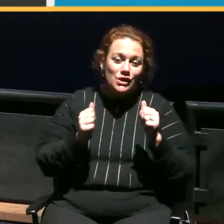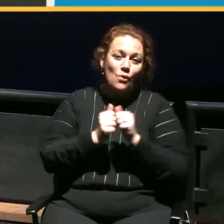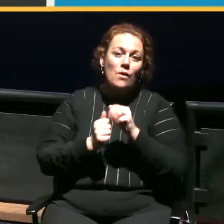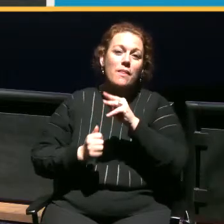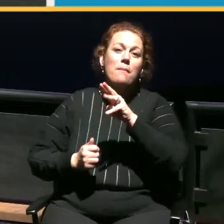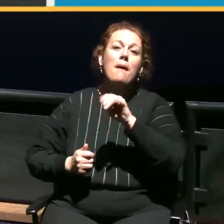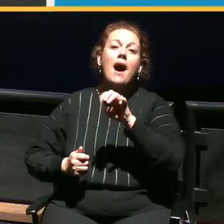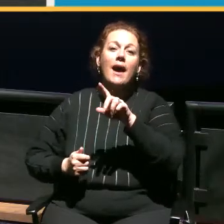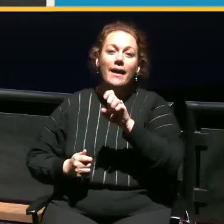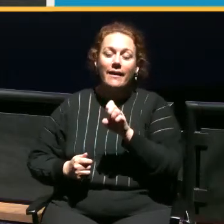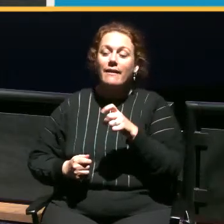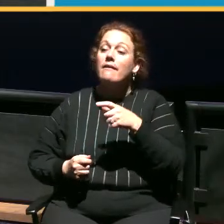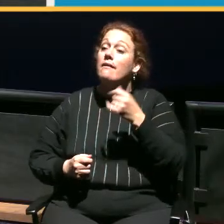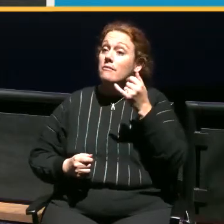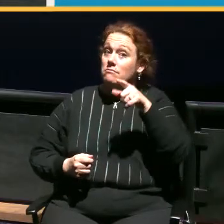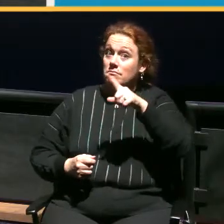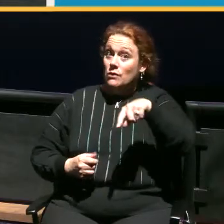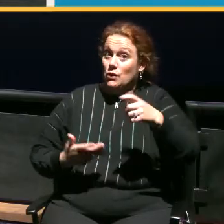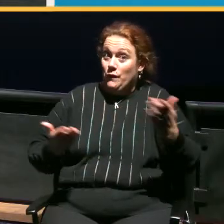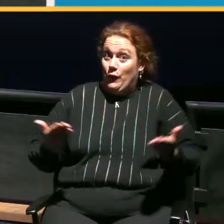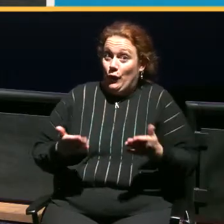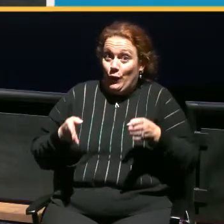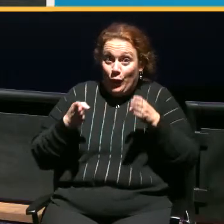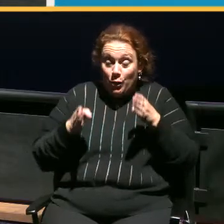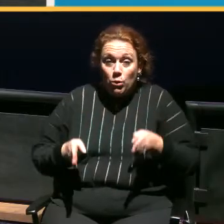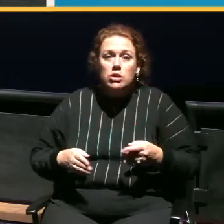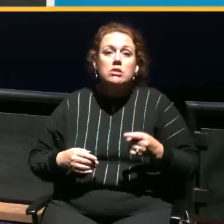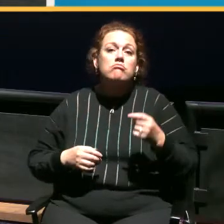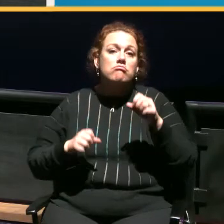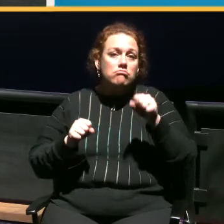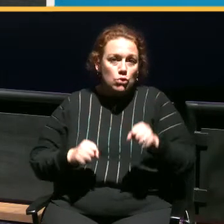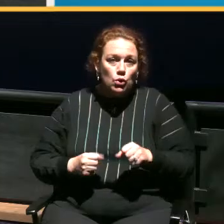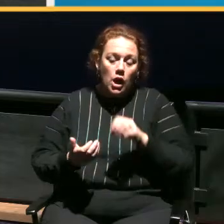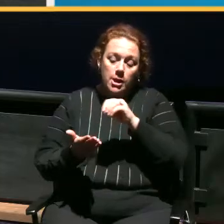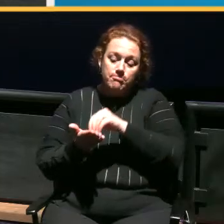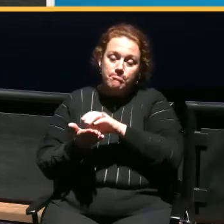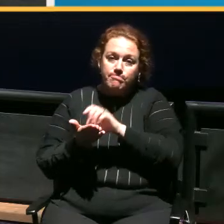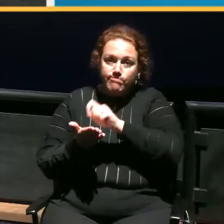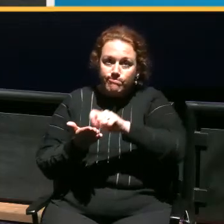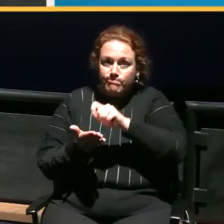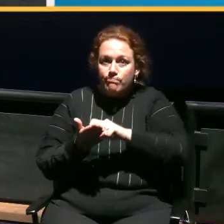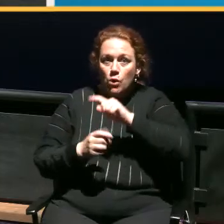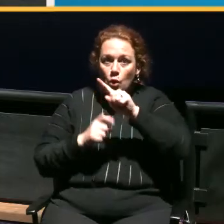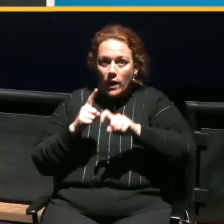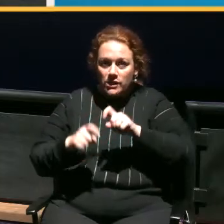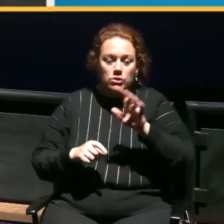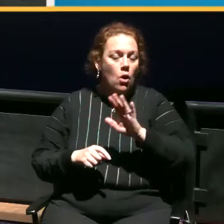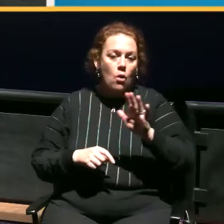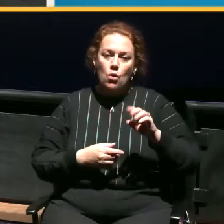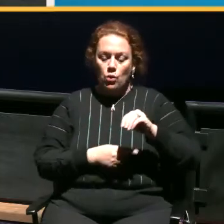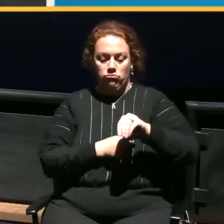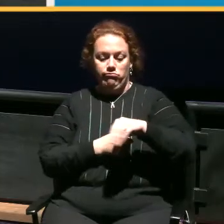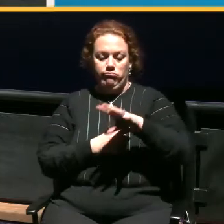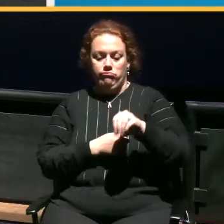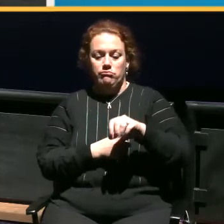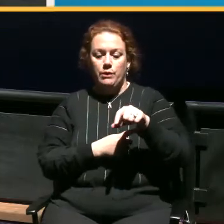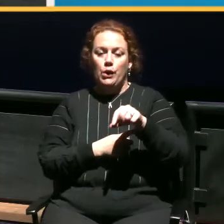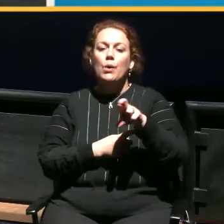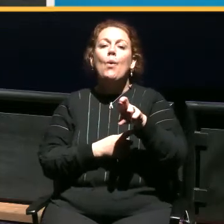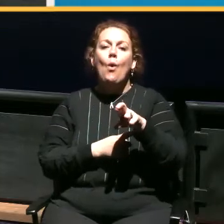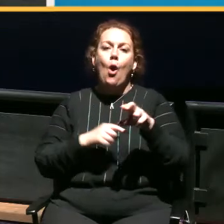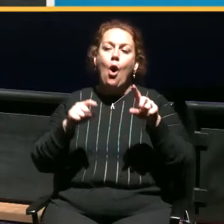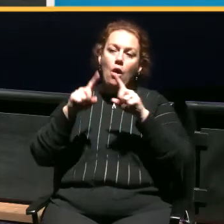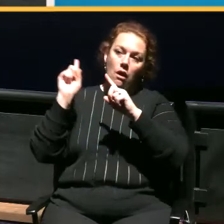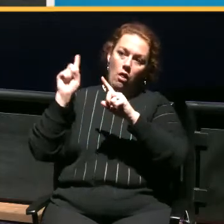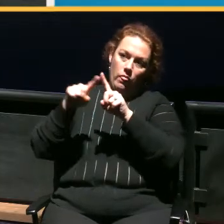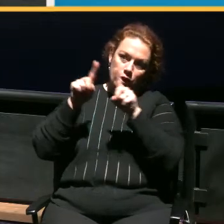talk. For those of you here in person, questions can be submitted using the QR code on the screen. Those